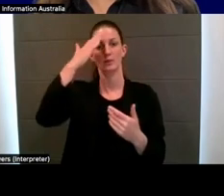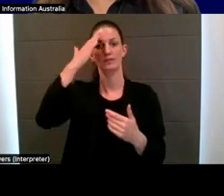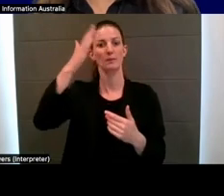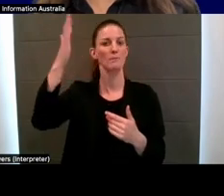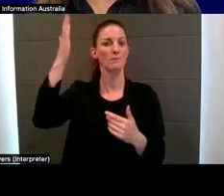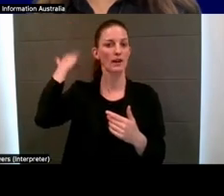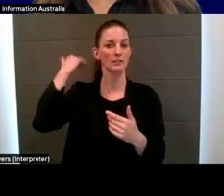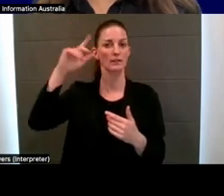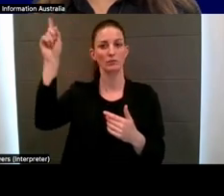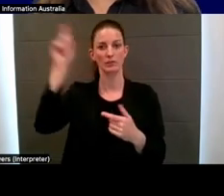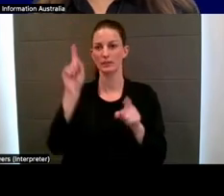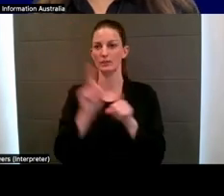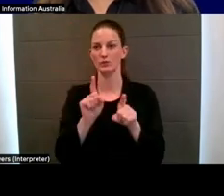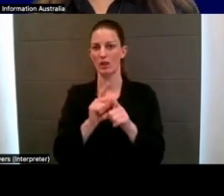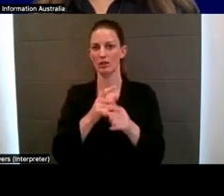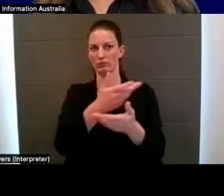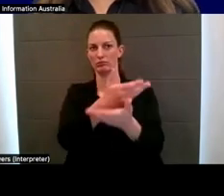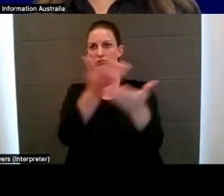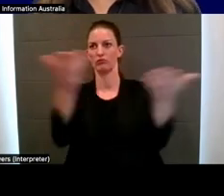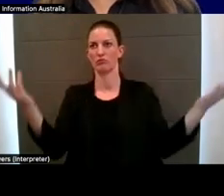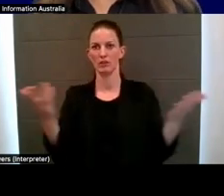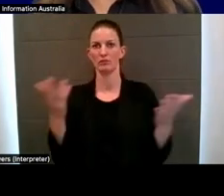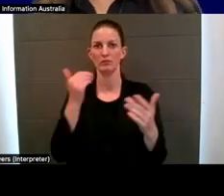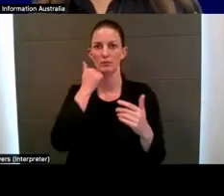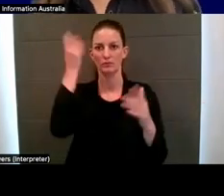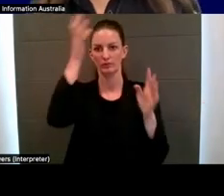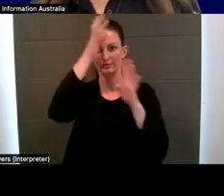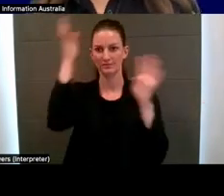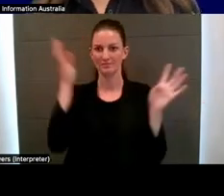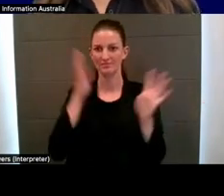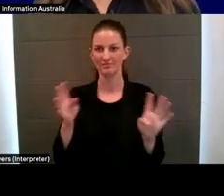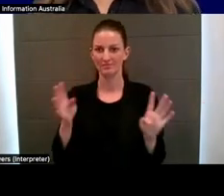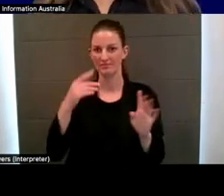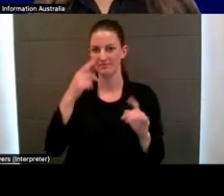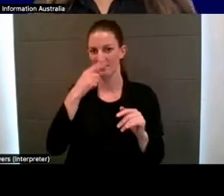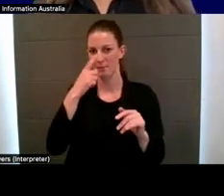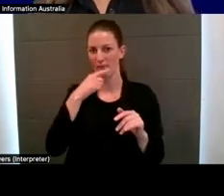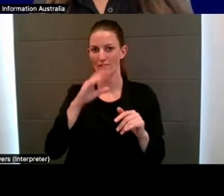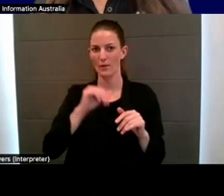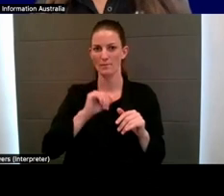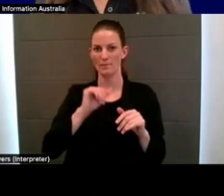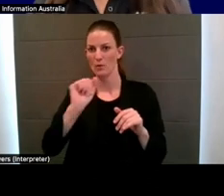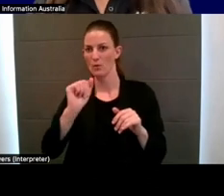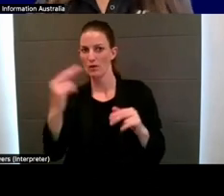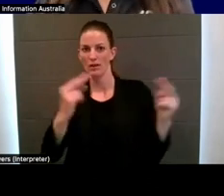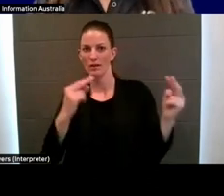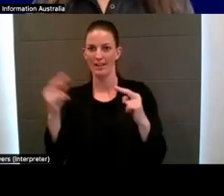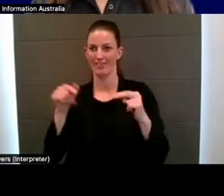all around the country from which our audience joins us.